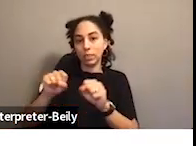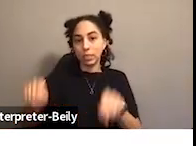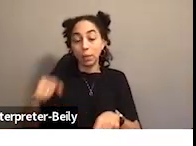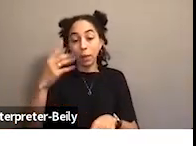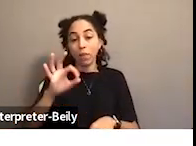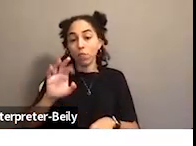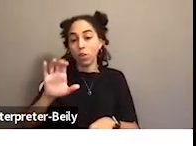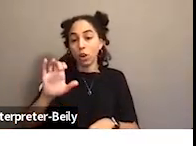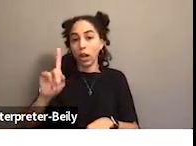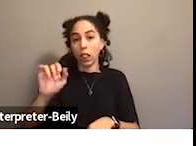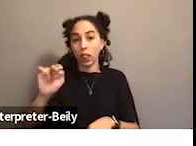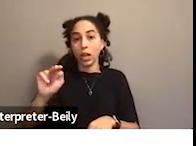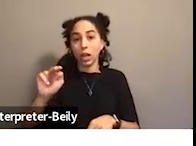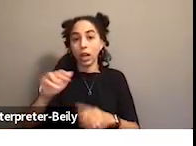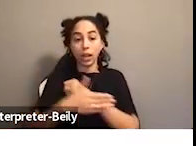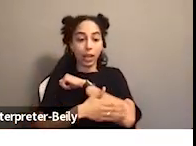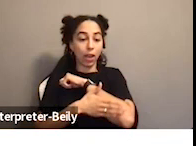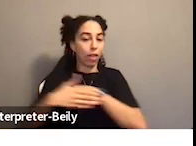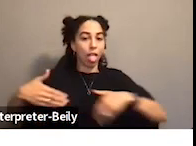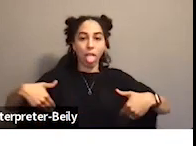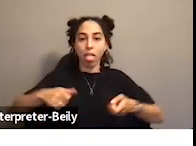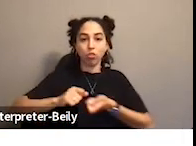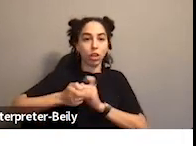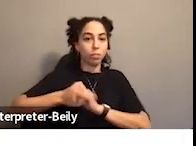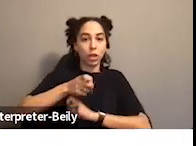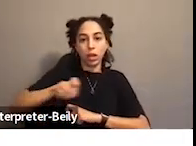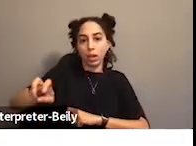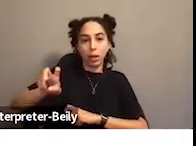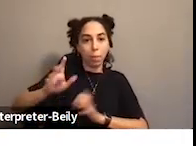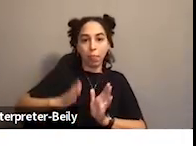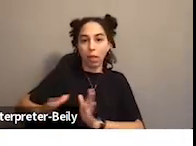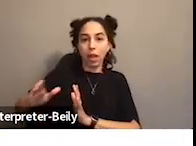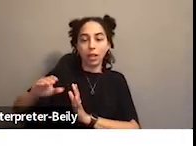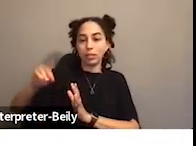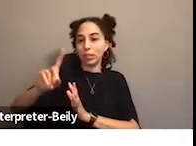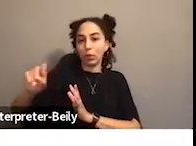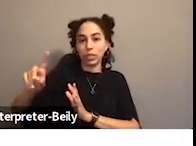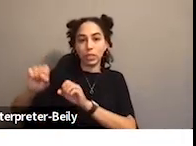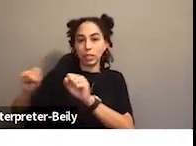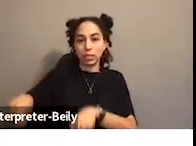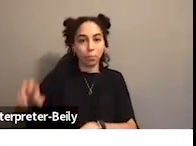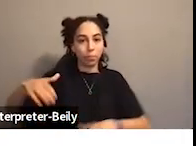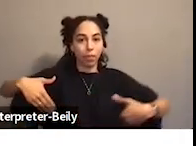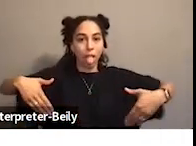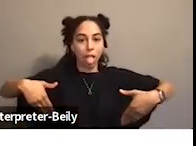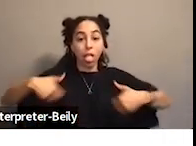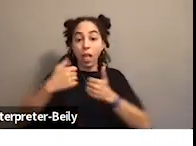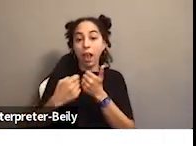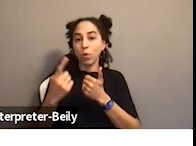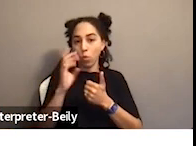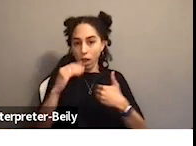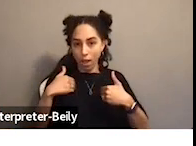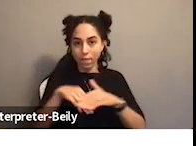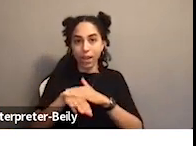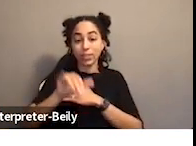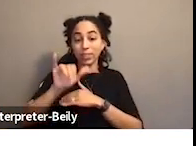has not transmitted plans into the DODD system of Salesforce. everyone will have access to that